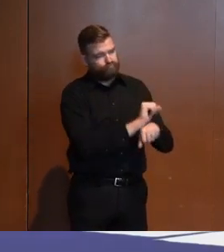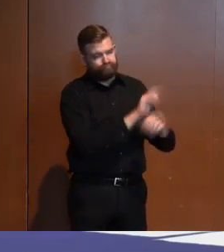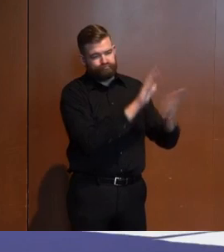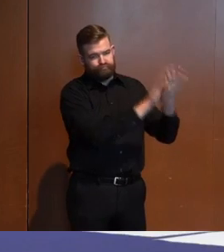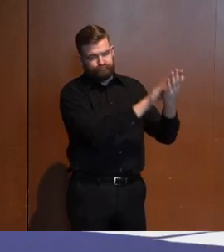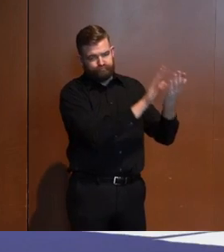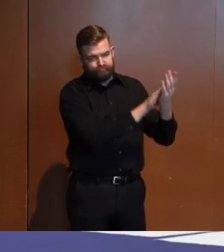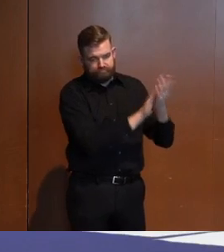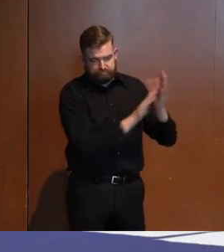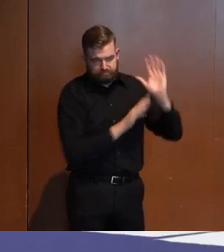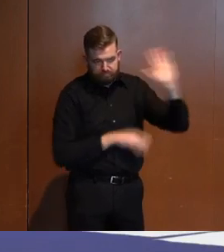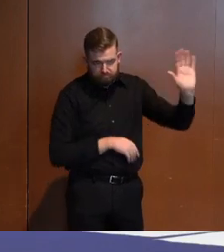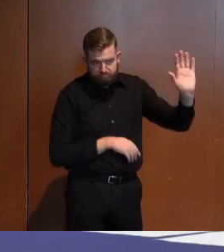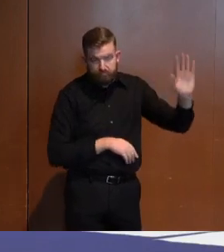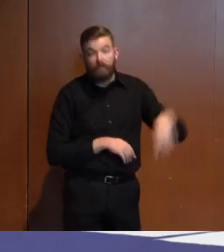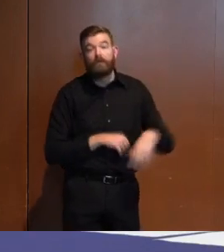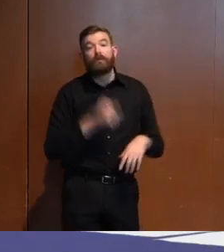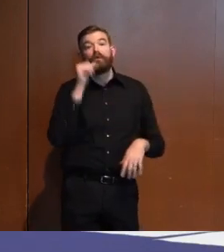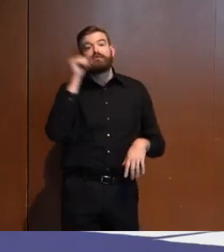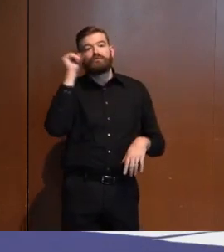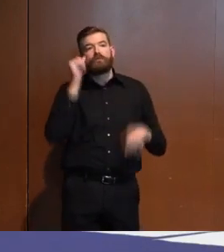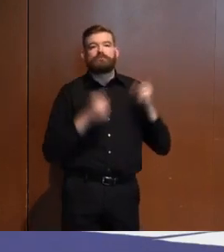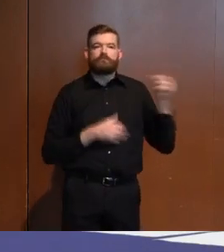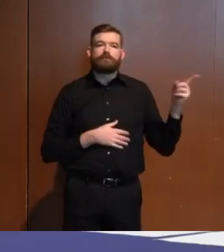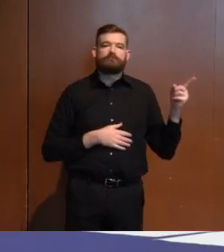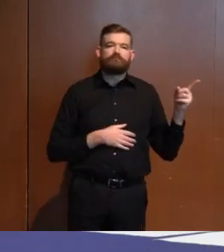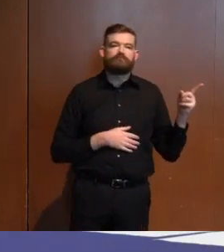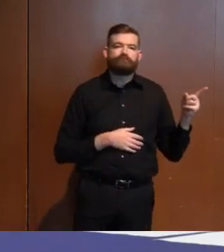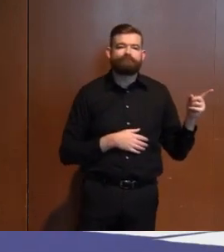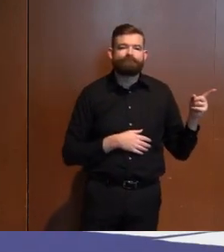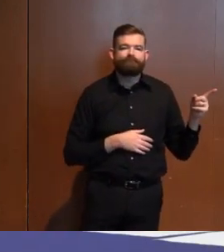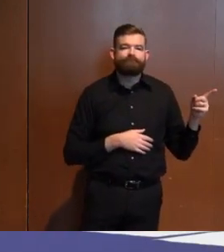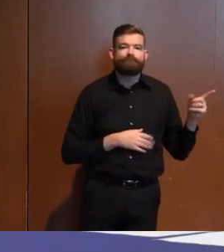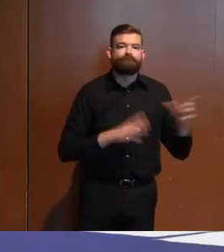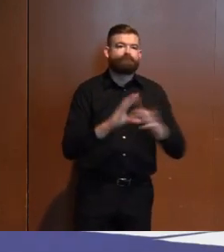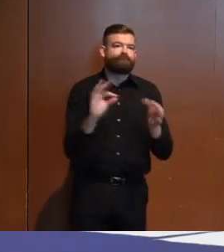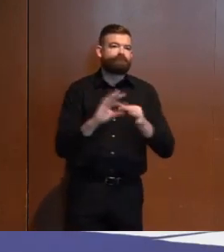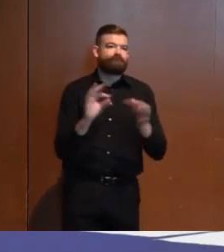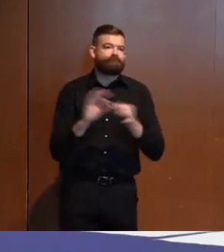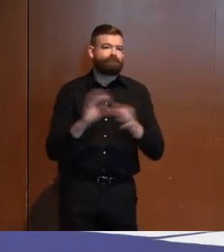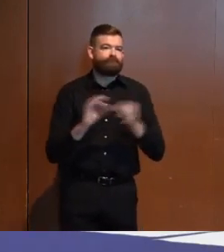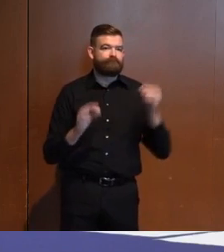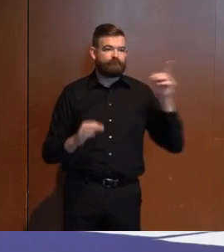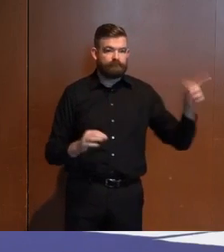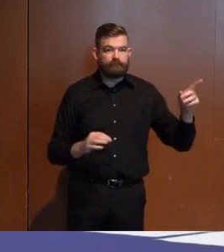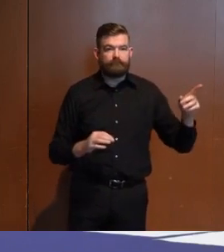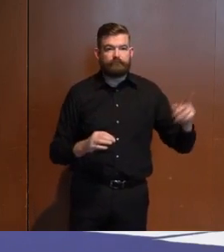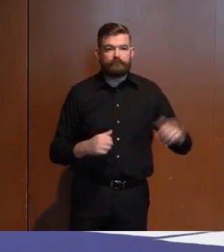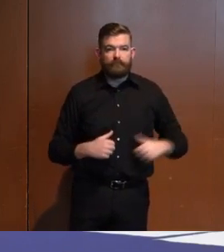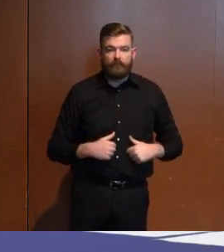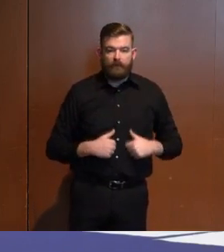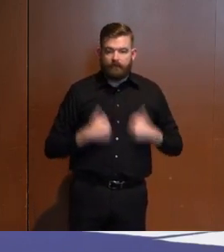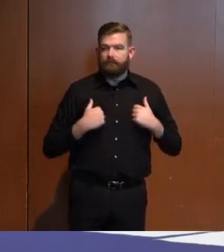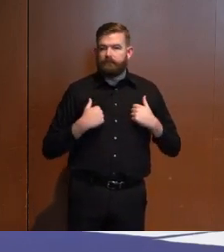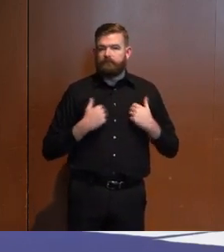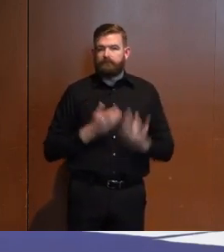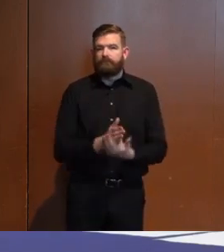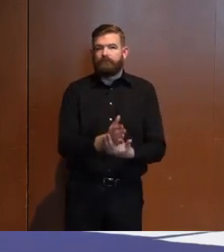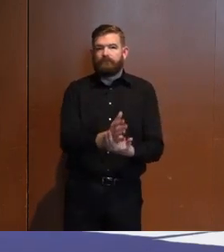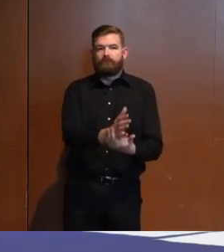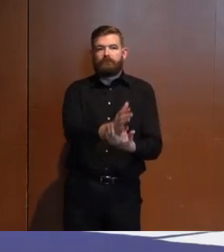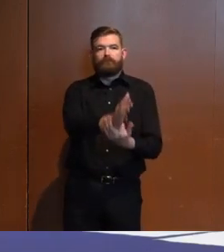think he used the phrase canary in the coal mine, but that's the phrase I'll use. He's living this. I think we're right behind him, unfortunately,